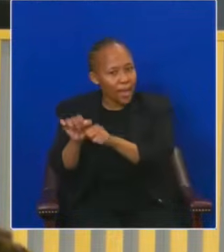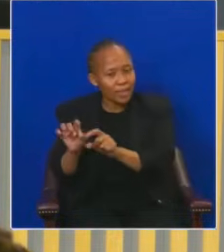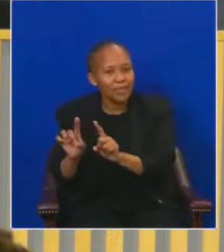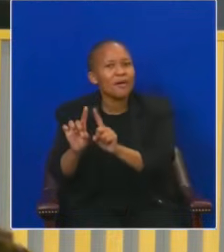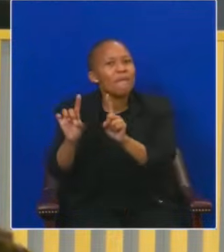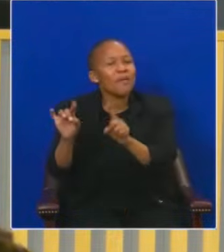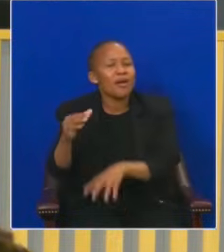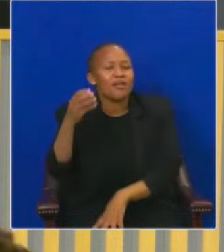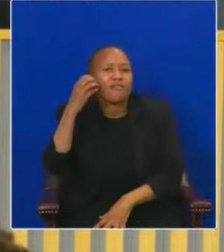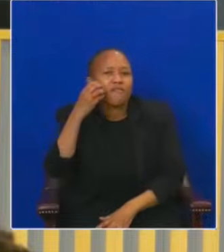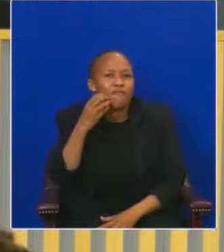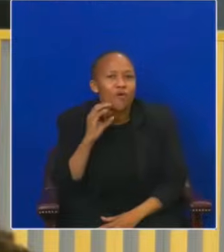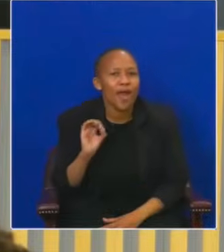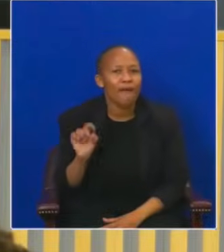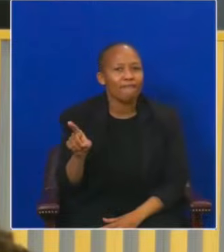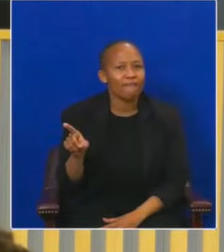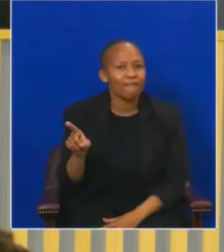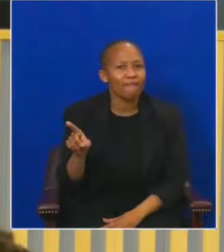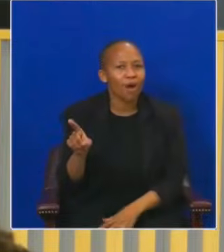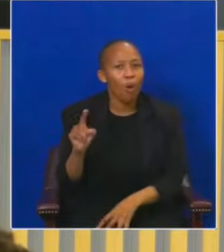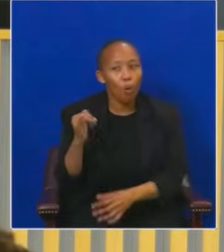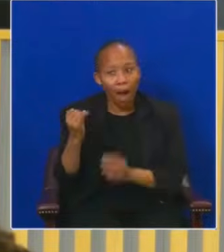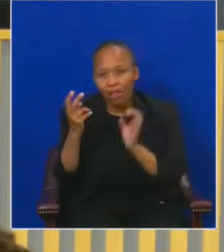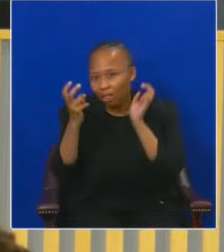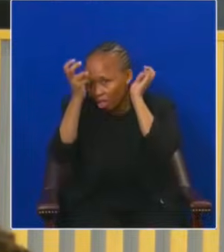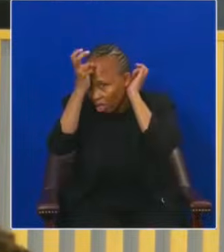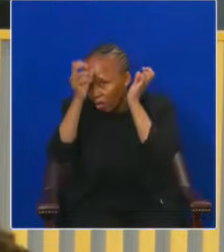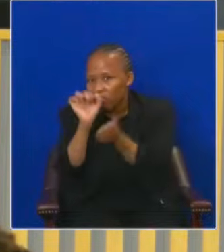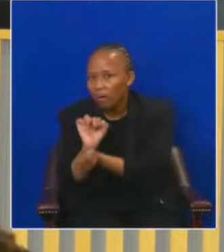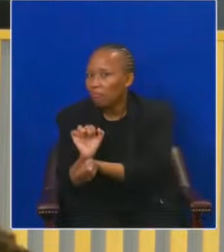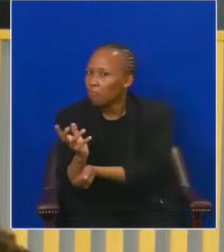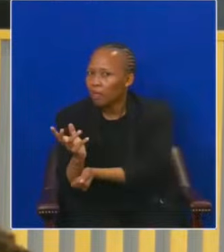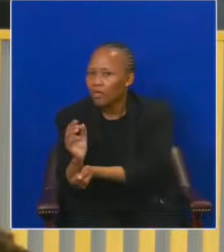I then proceeded to Groenpunt